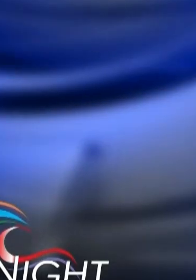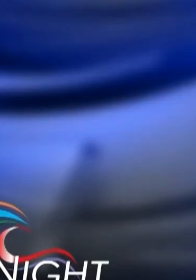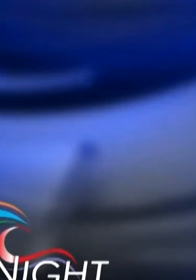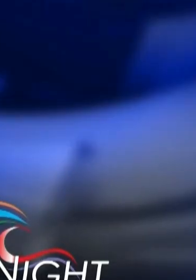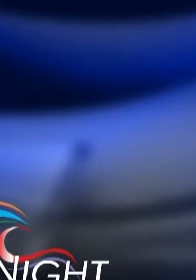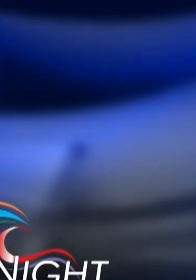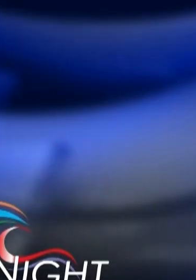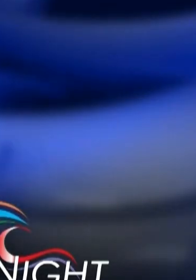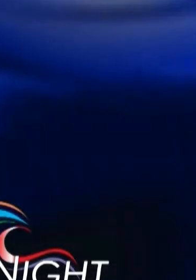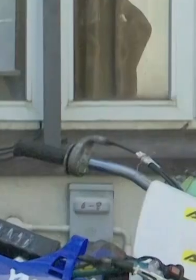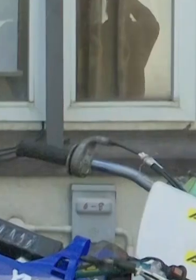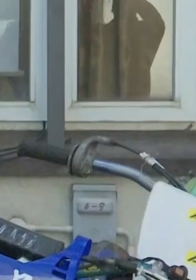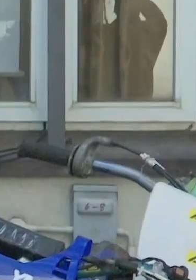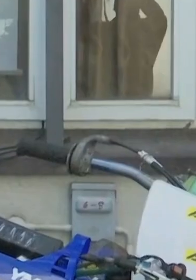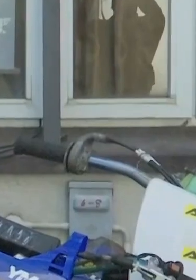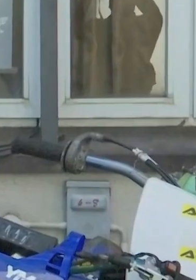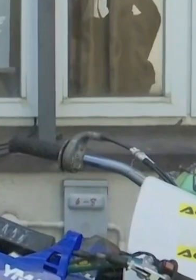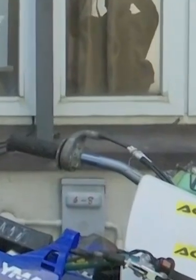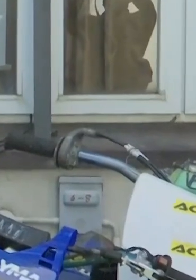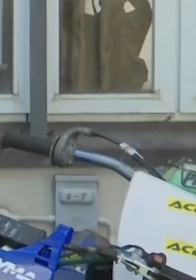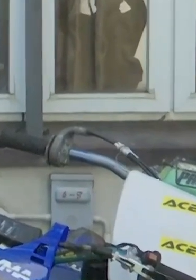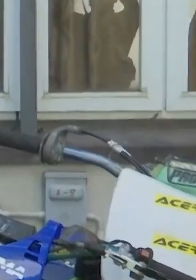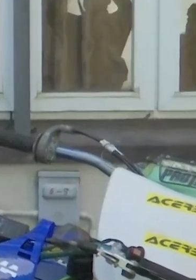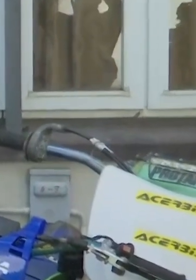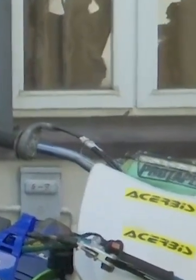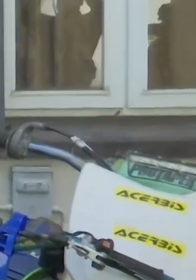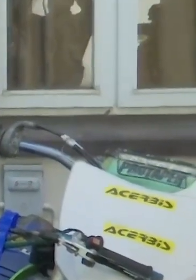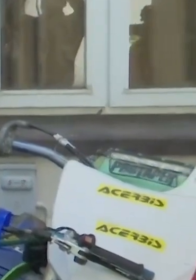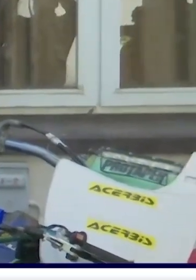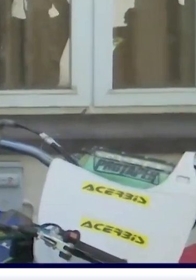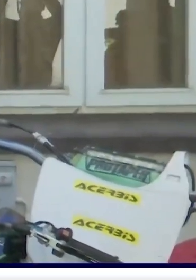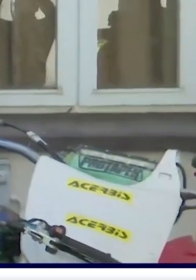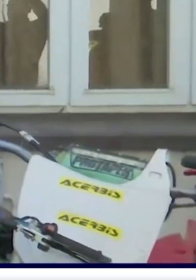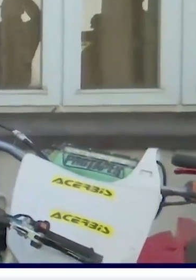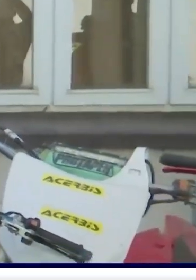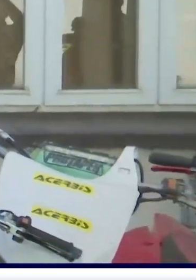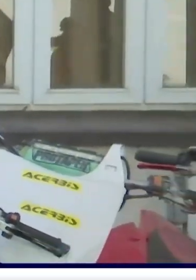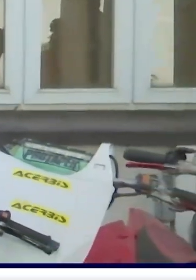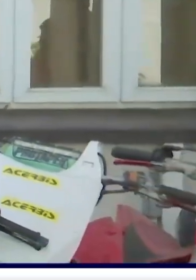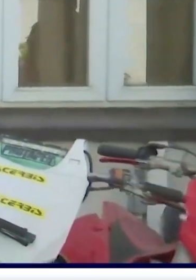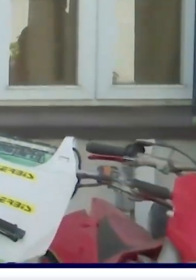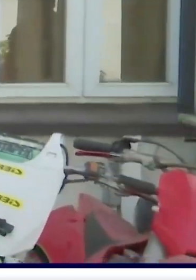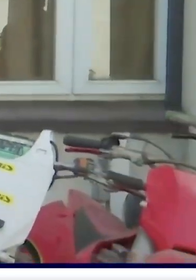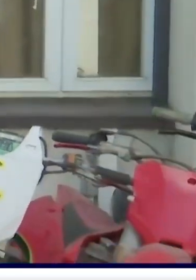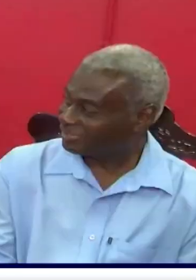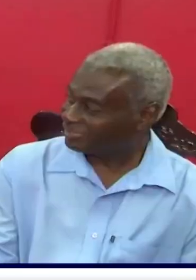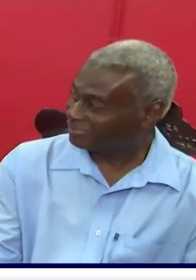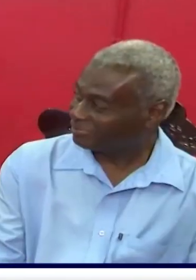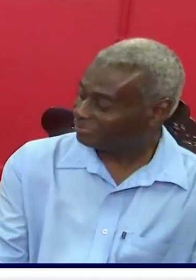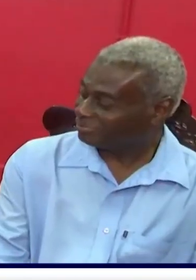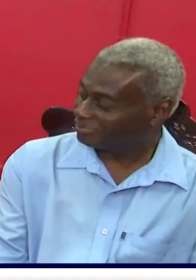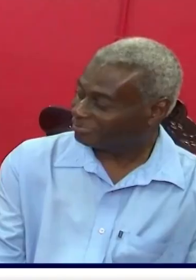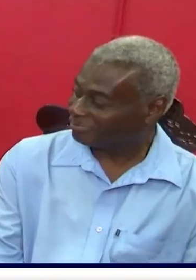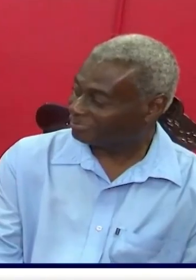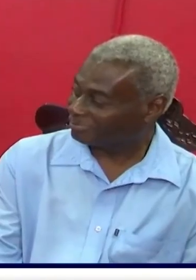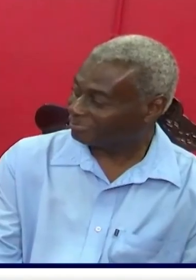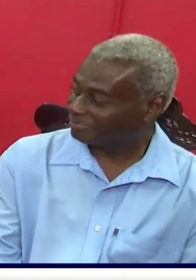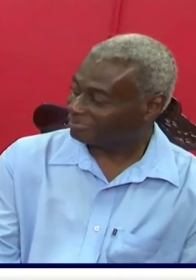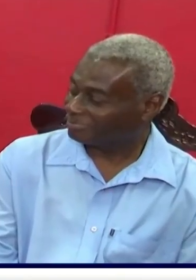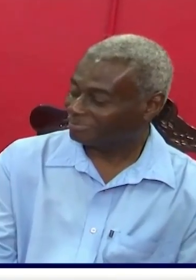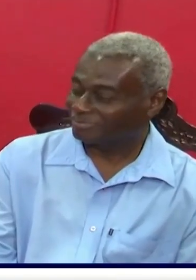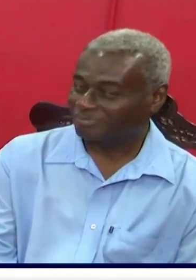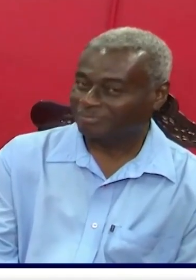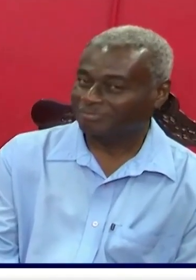In the news tonight, a police crackdown on illegal bikes reaping results. Relief for PSV operators